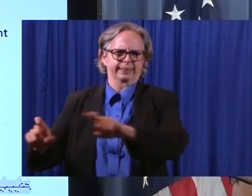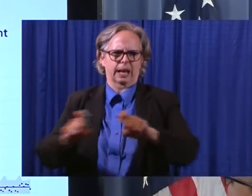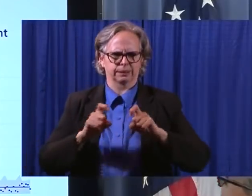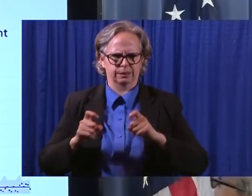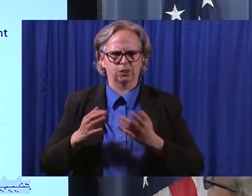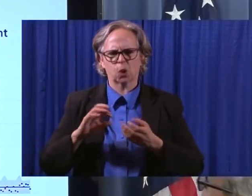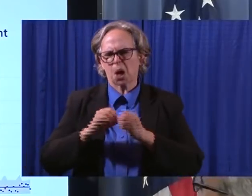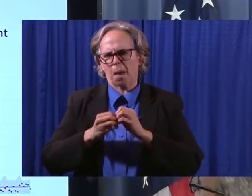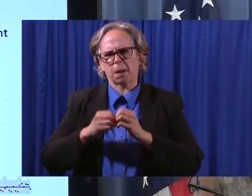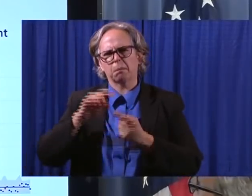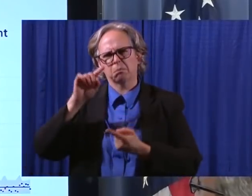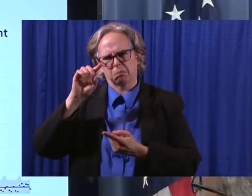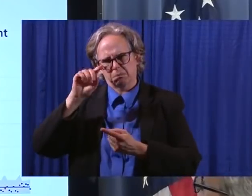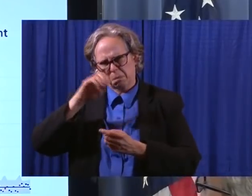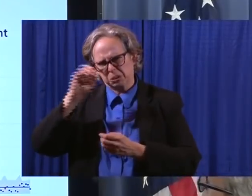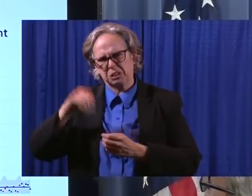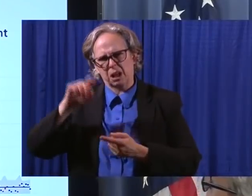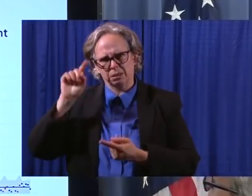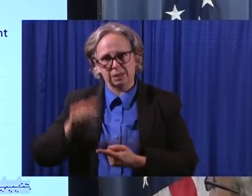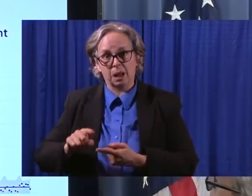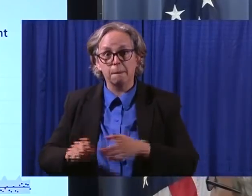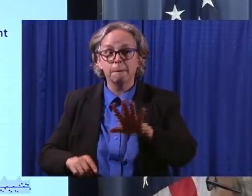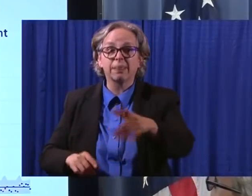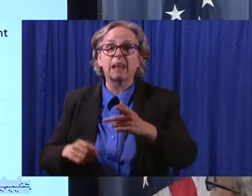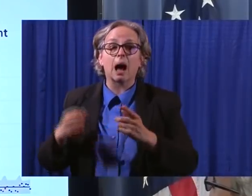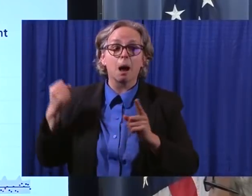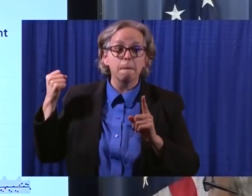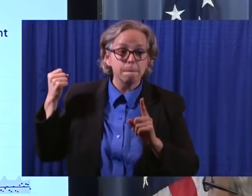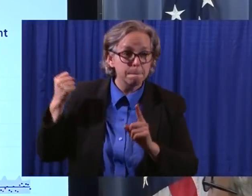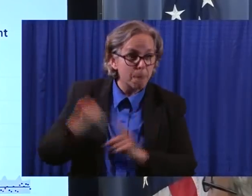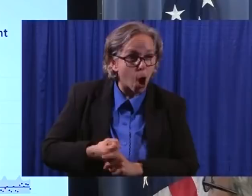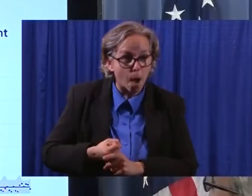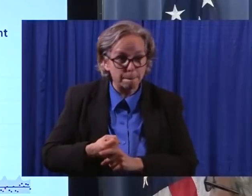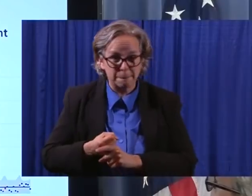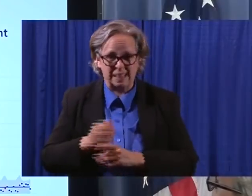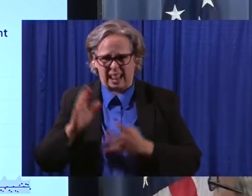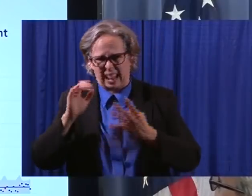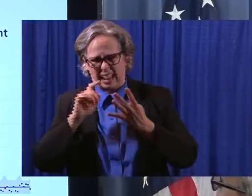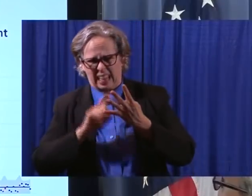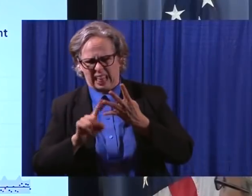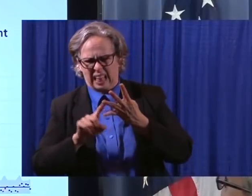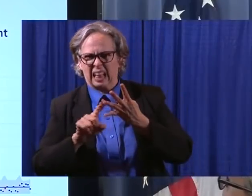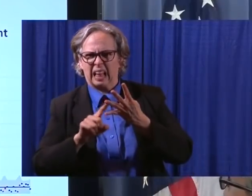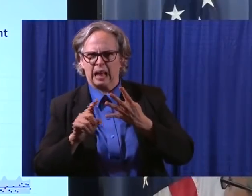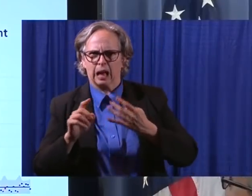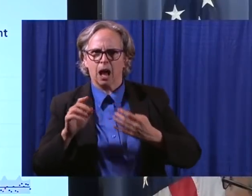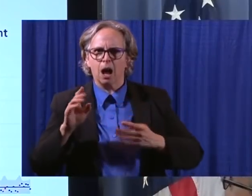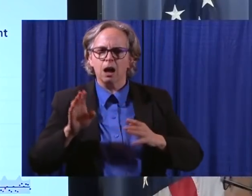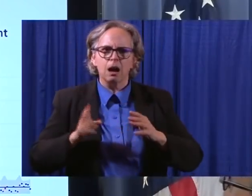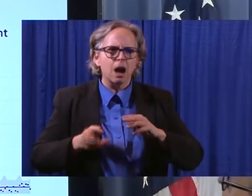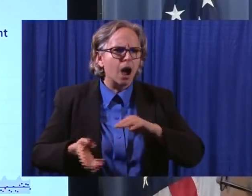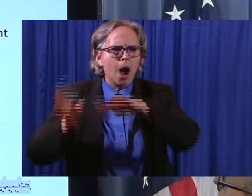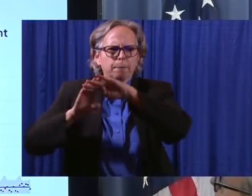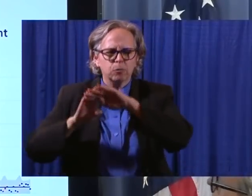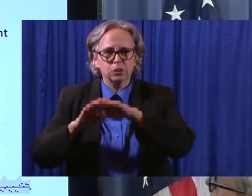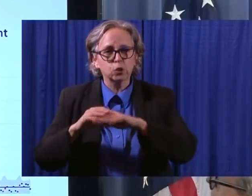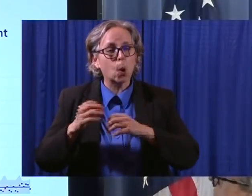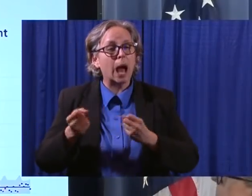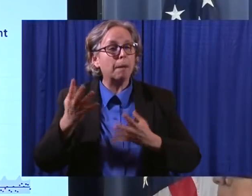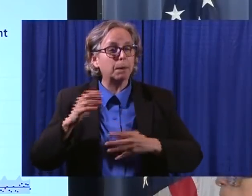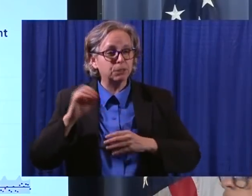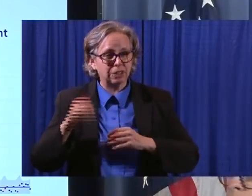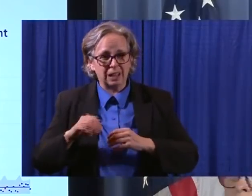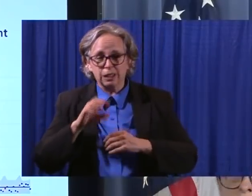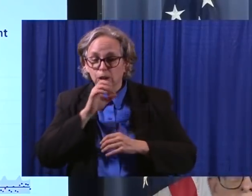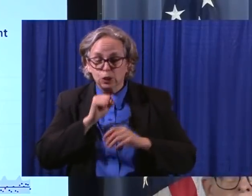And then you can see in the latter part of June that it's actually gone back up, and actually at this point in time, we're seeing about 14% of the tests